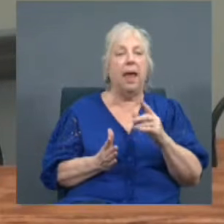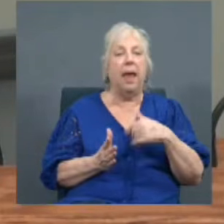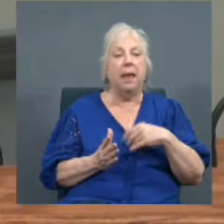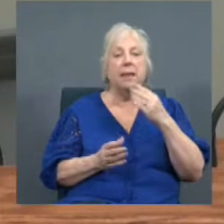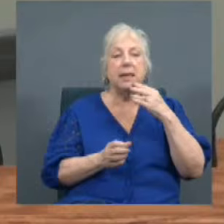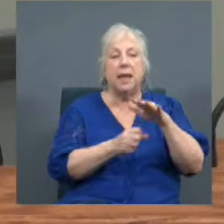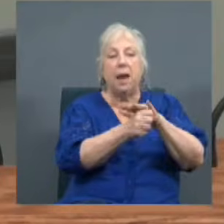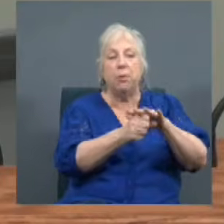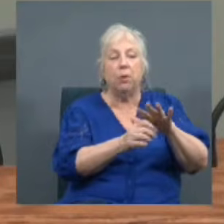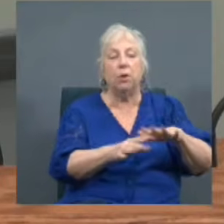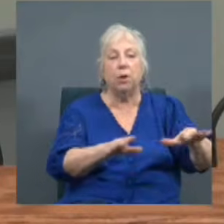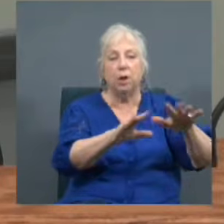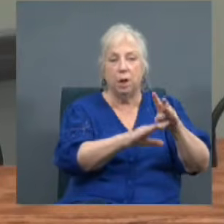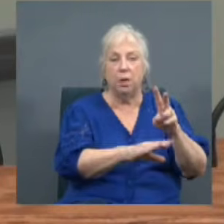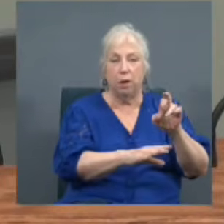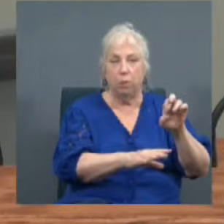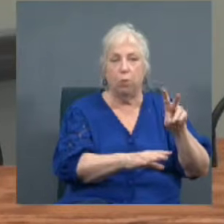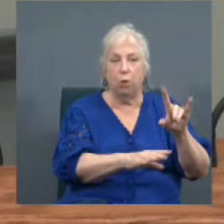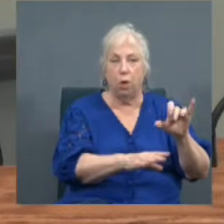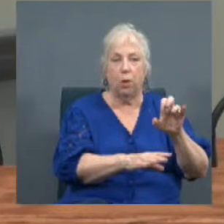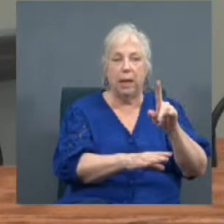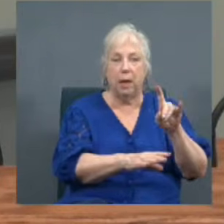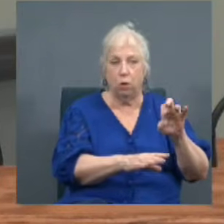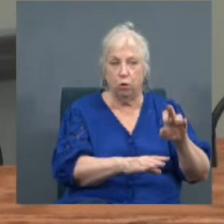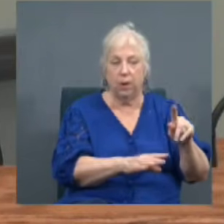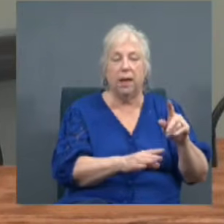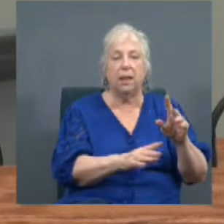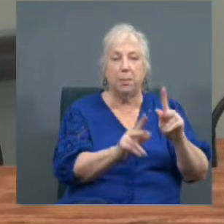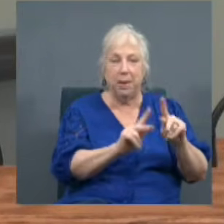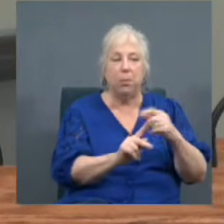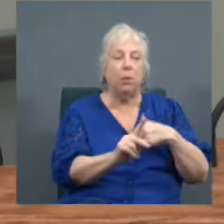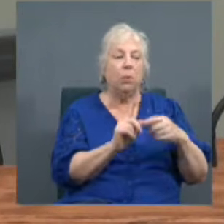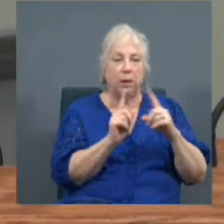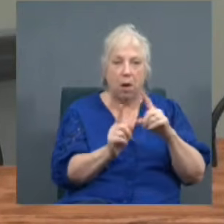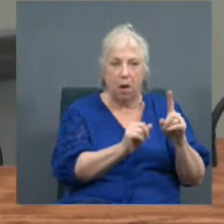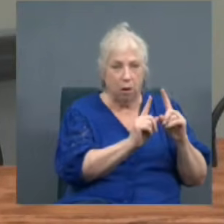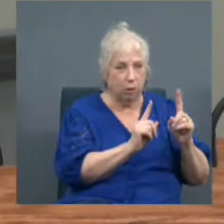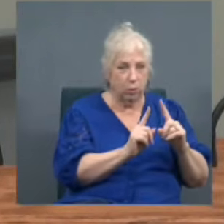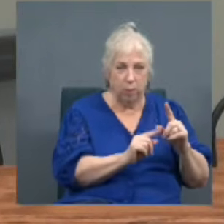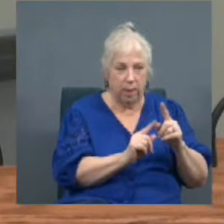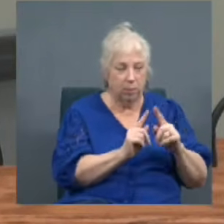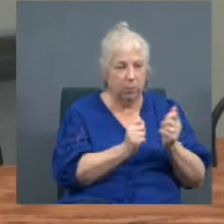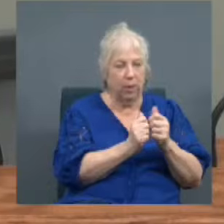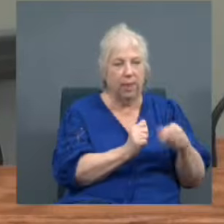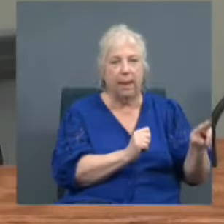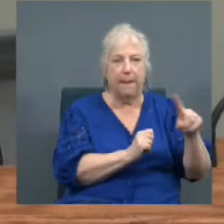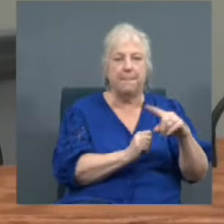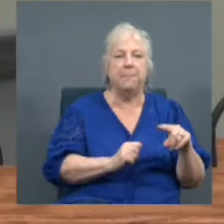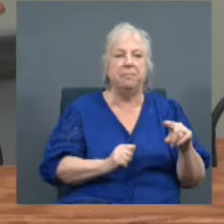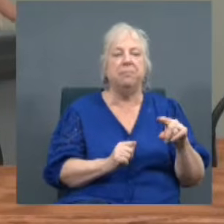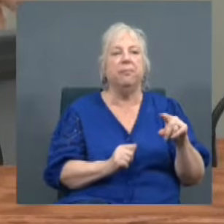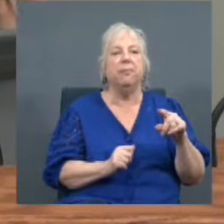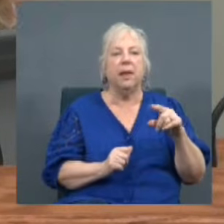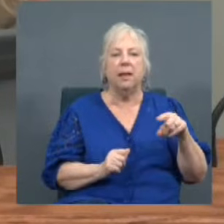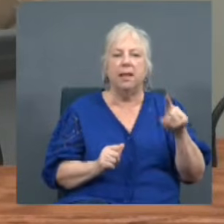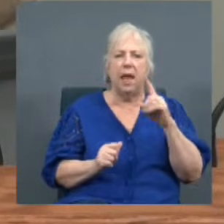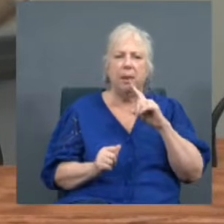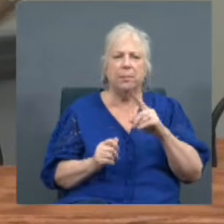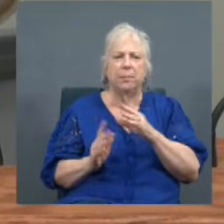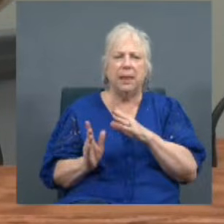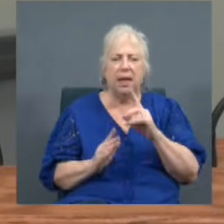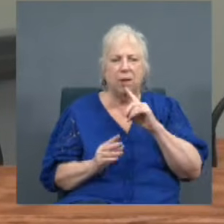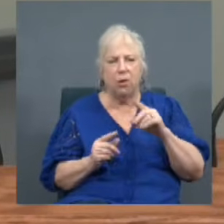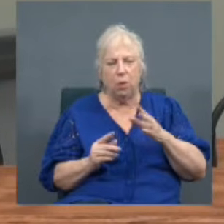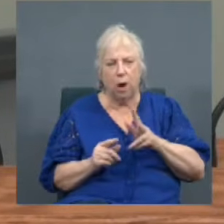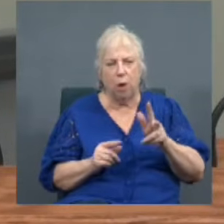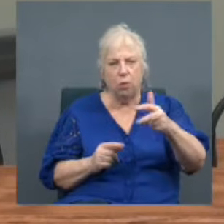neighborhood, Brody Creek neighborhood. We had a meeting with them, and they were going to do a roundabout